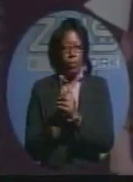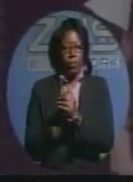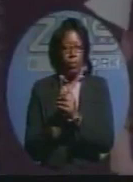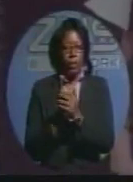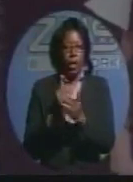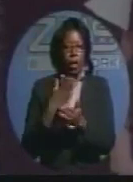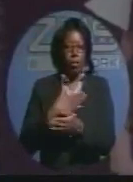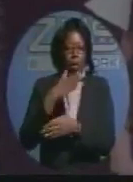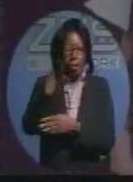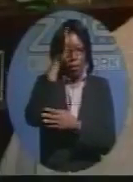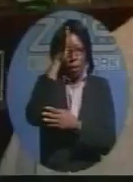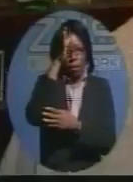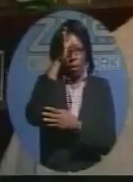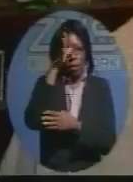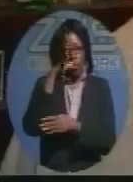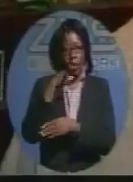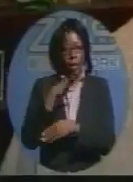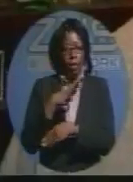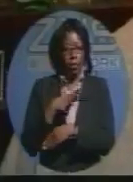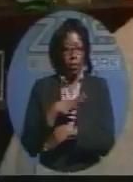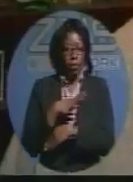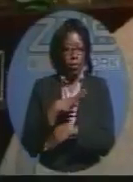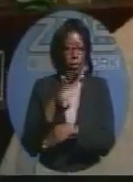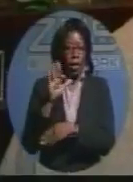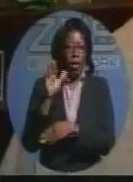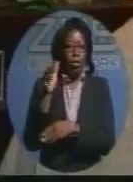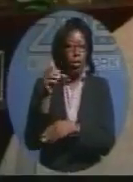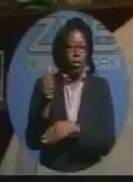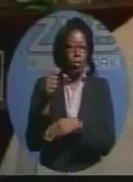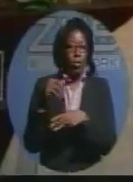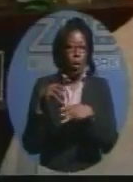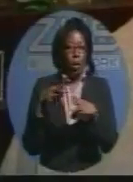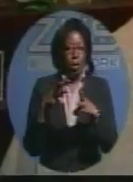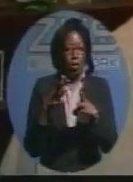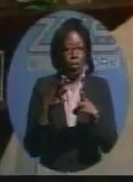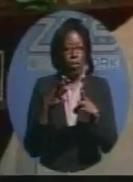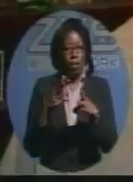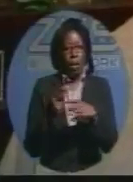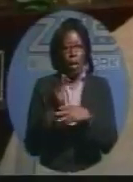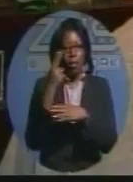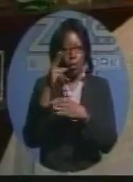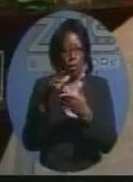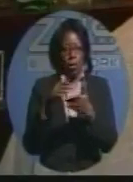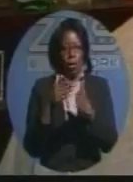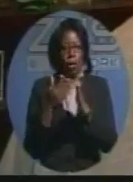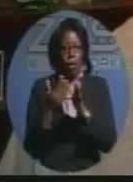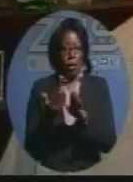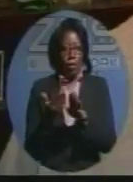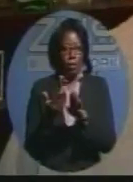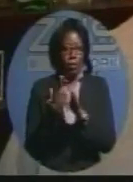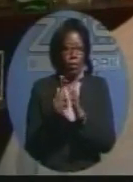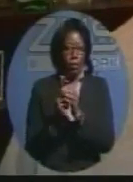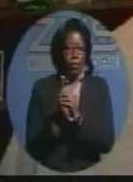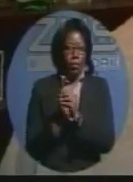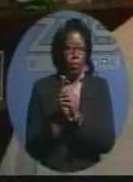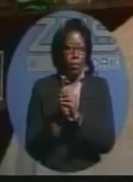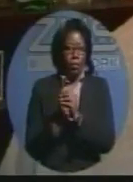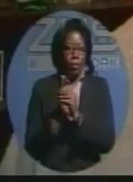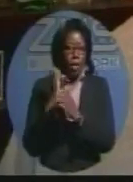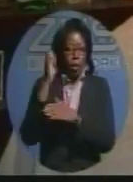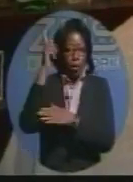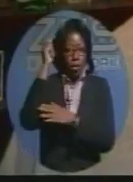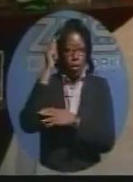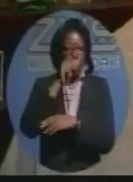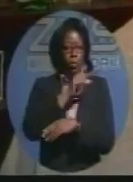My father was a man in his own ways, right up to his death. He was Tom Grant, you know,